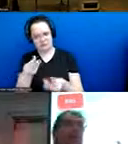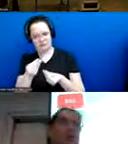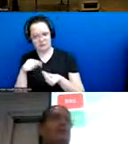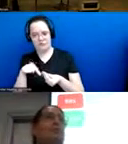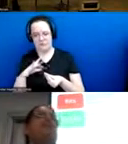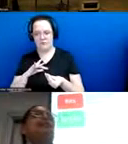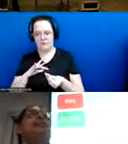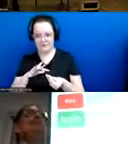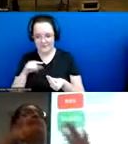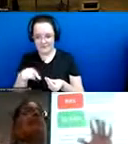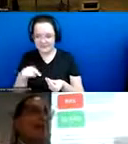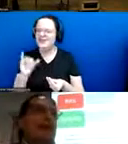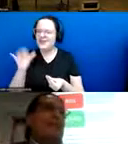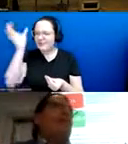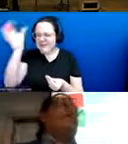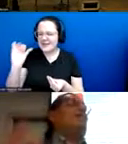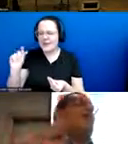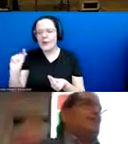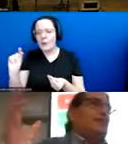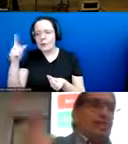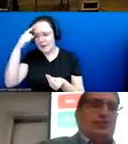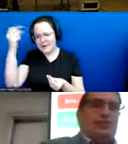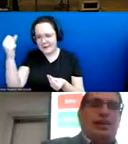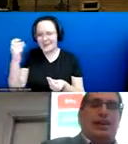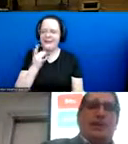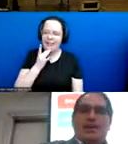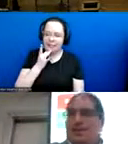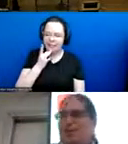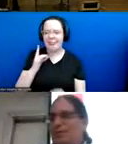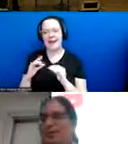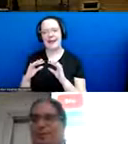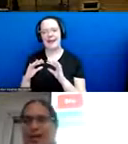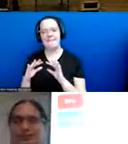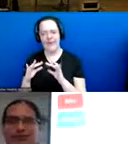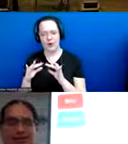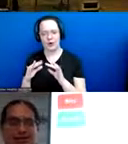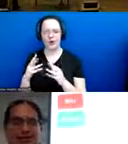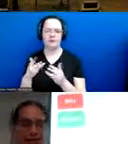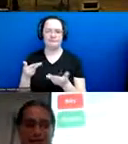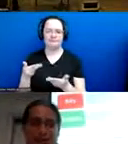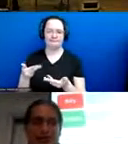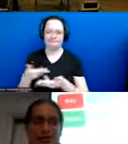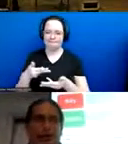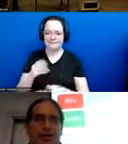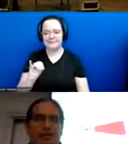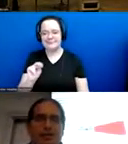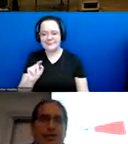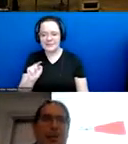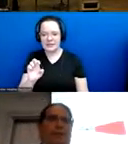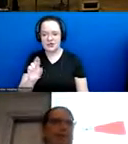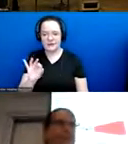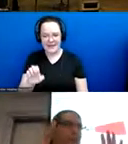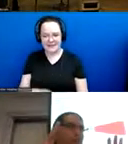as quantum memories, light matter interfaces, etc., start coming into play. All right.